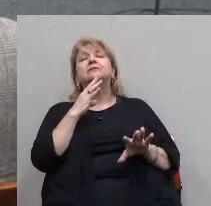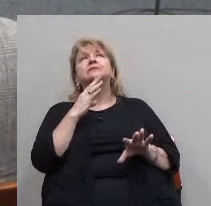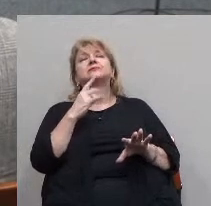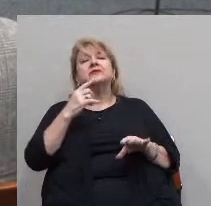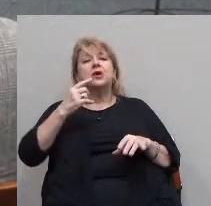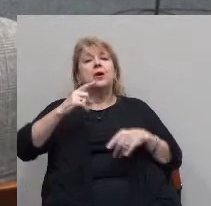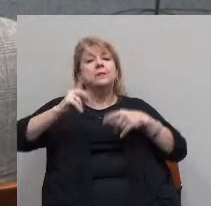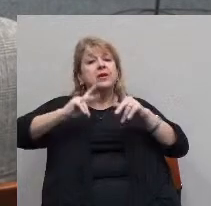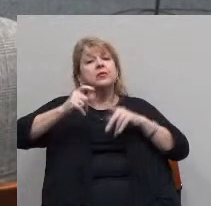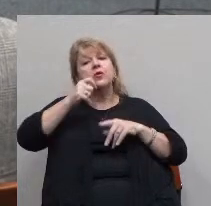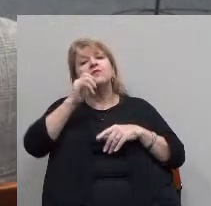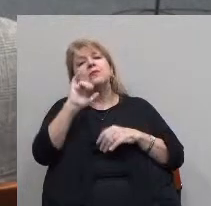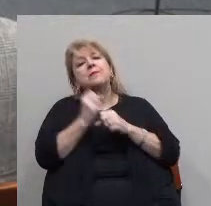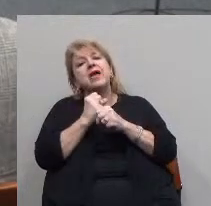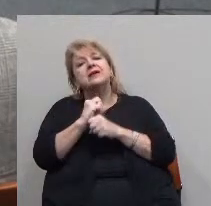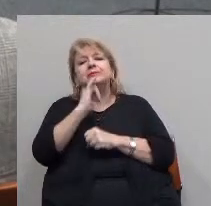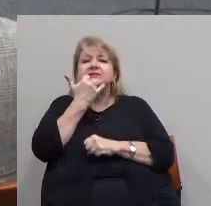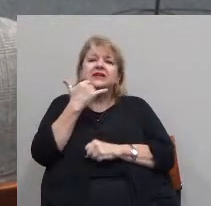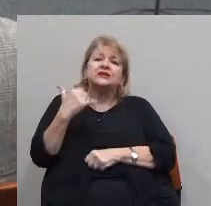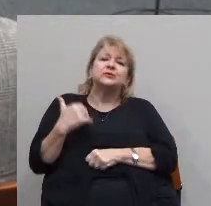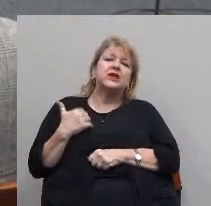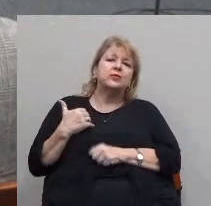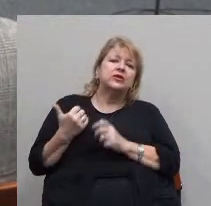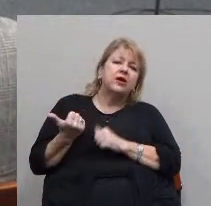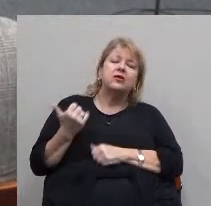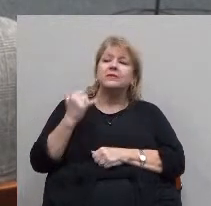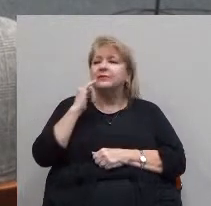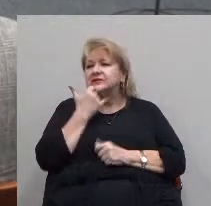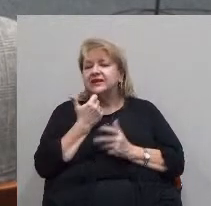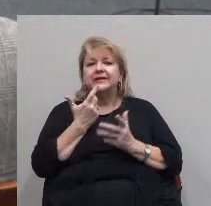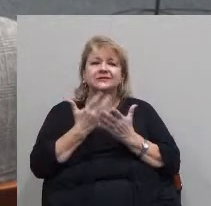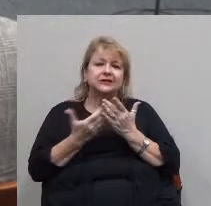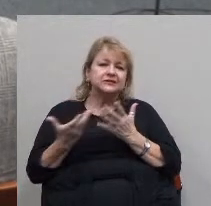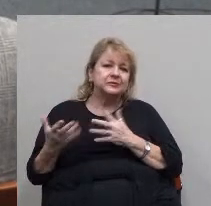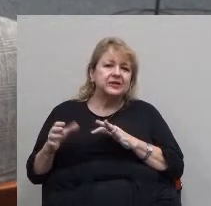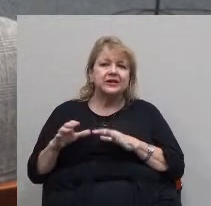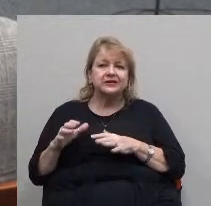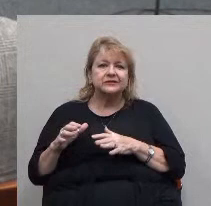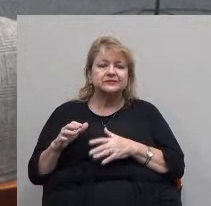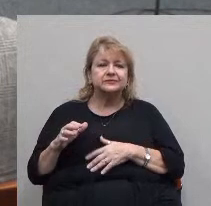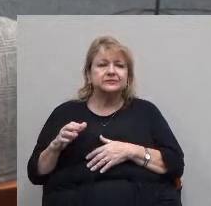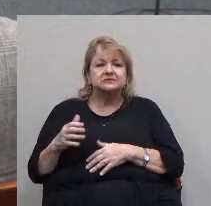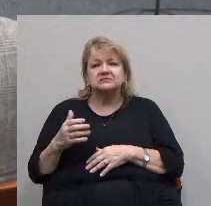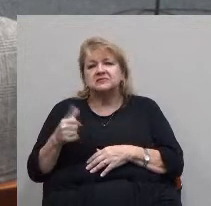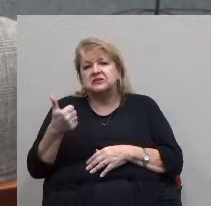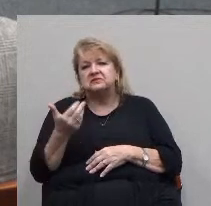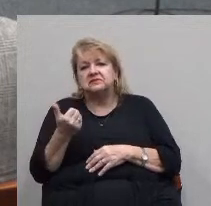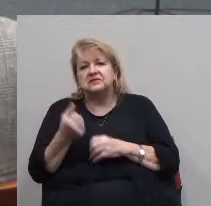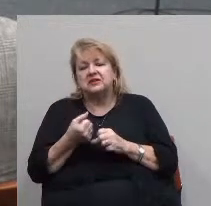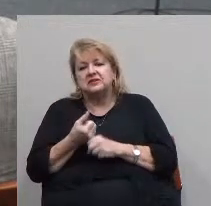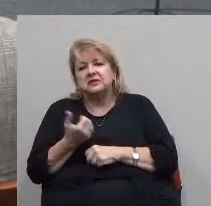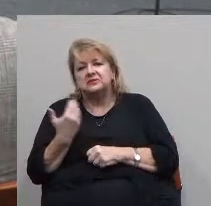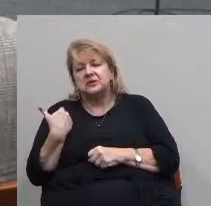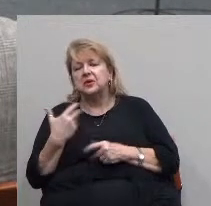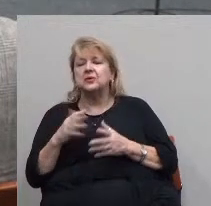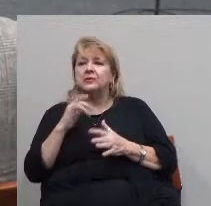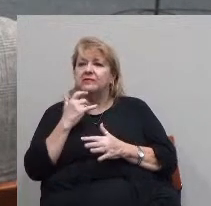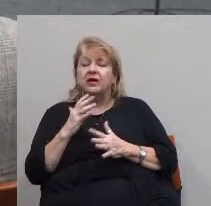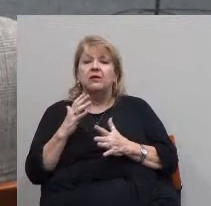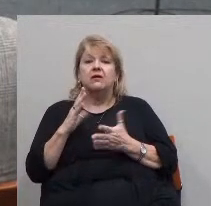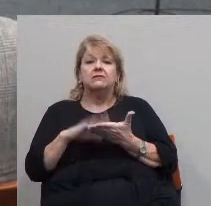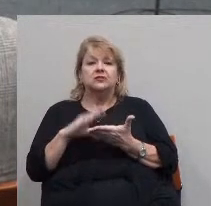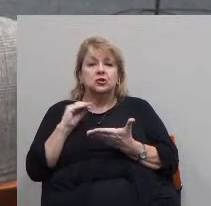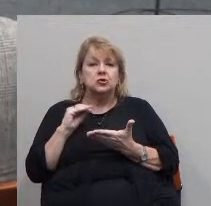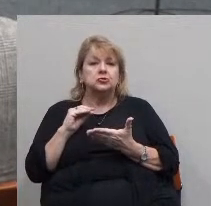against children, I'm not talking about any of that, but may have done something, 10, 15 years ago with that,